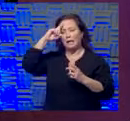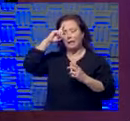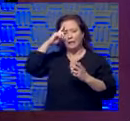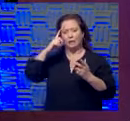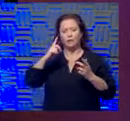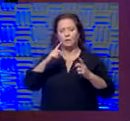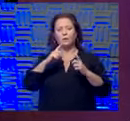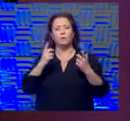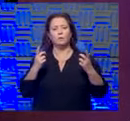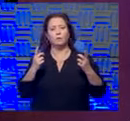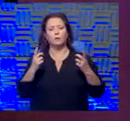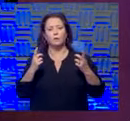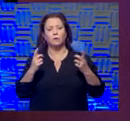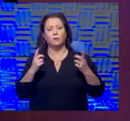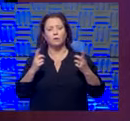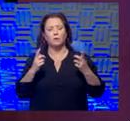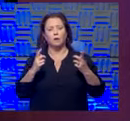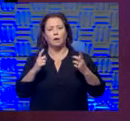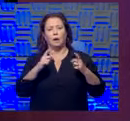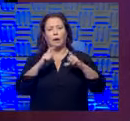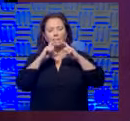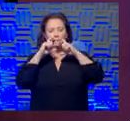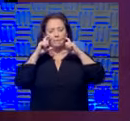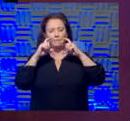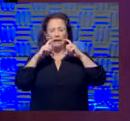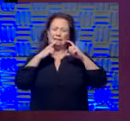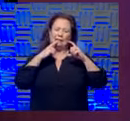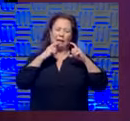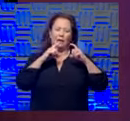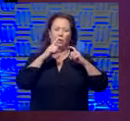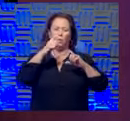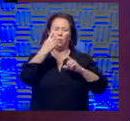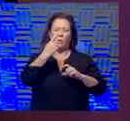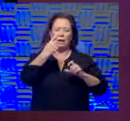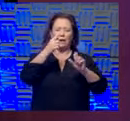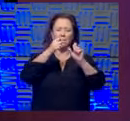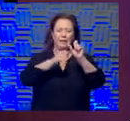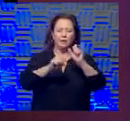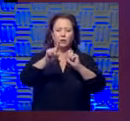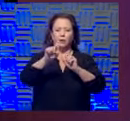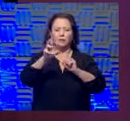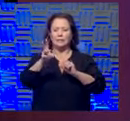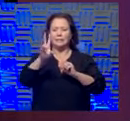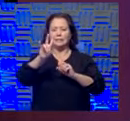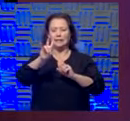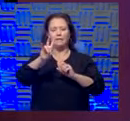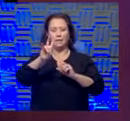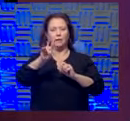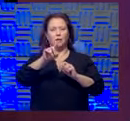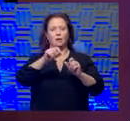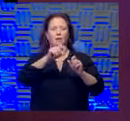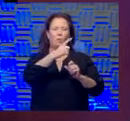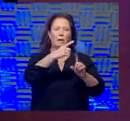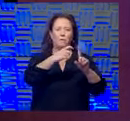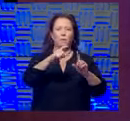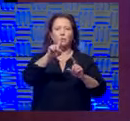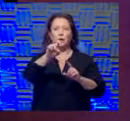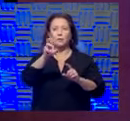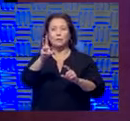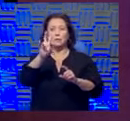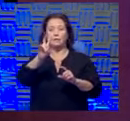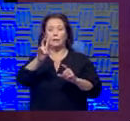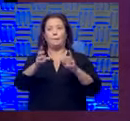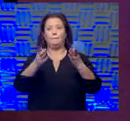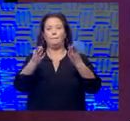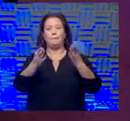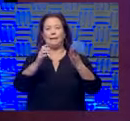asked I say that probably around 1 out of every 167 cases. I think that's something that people that may